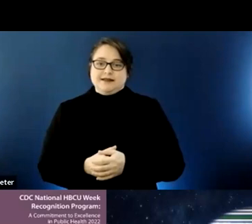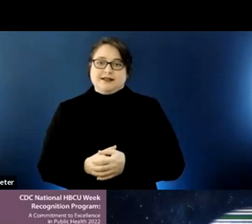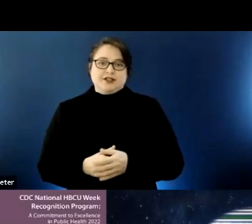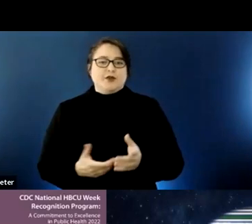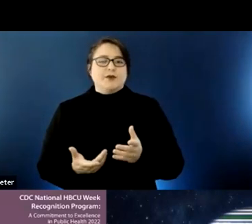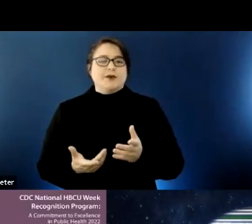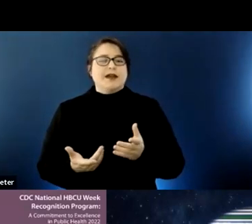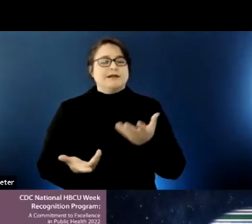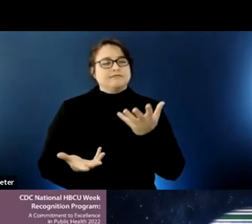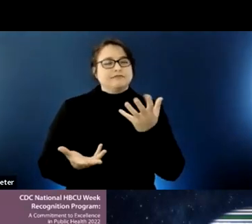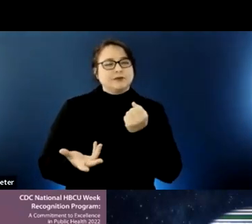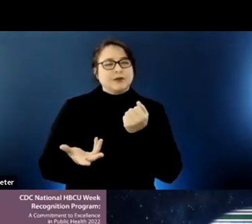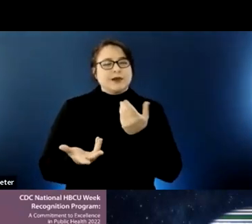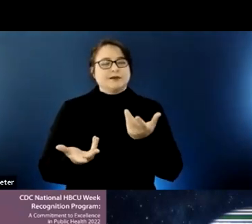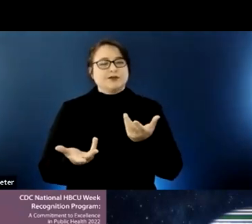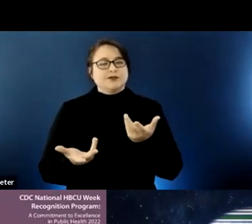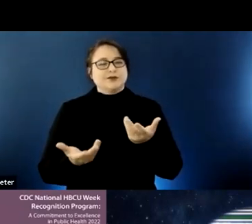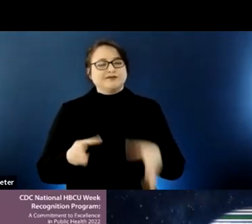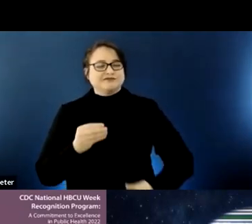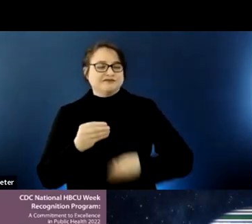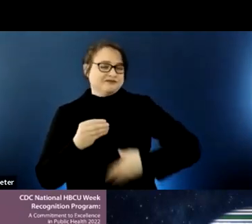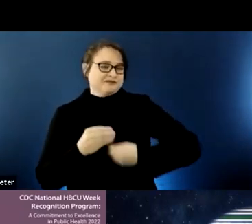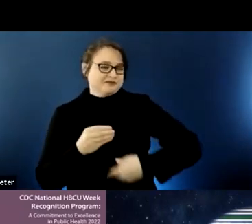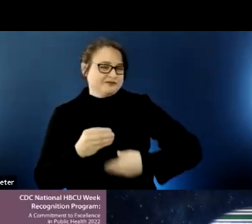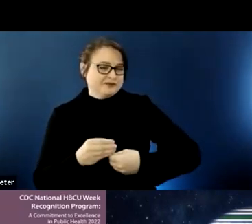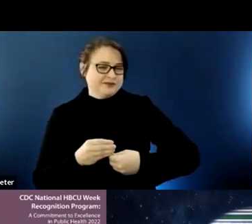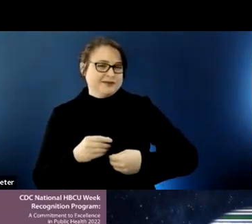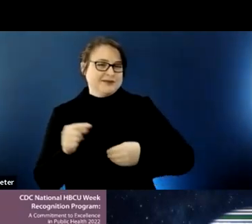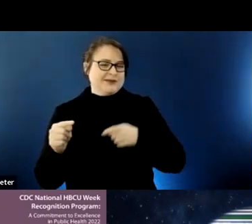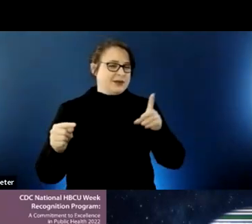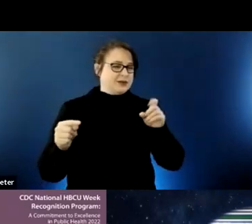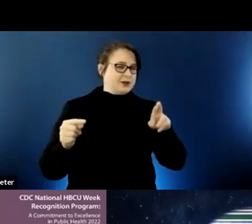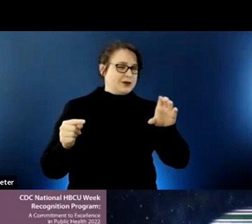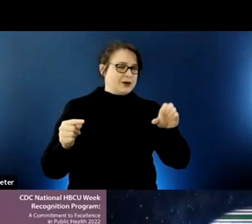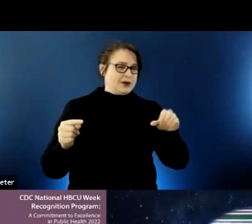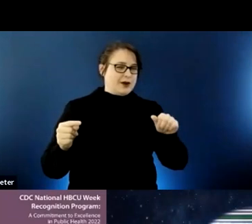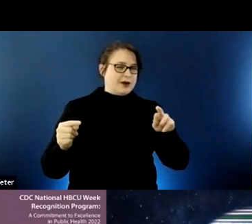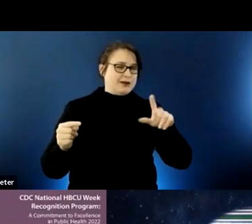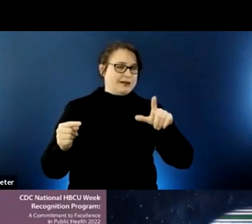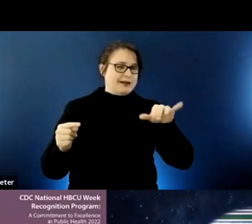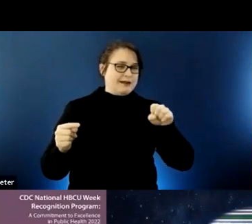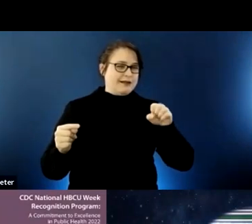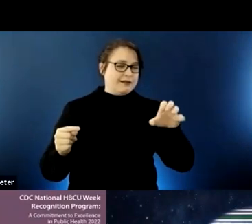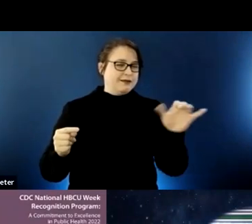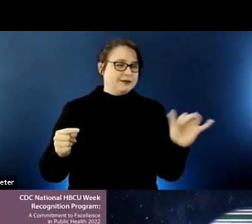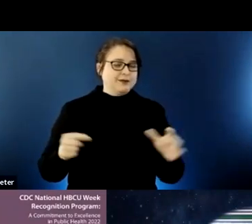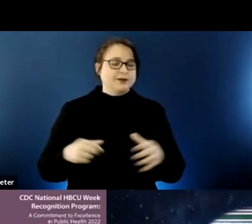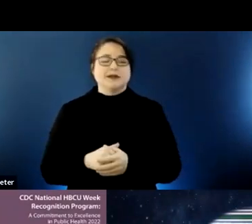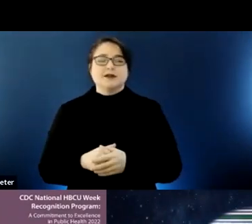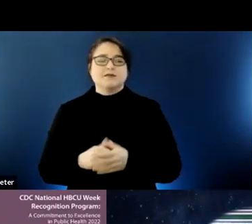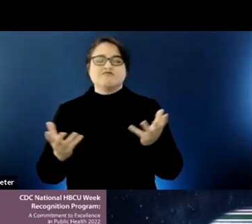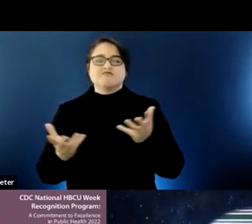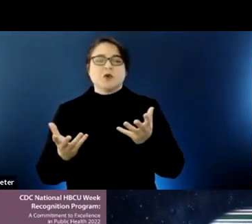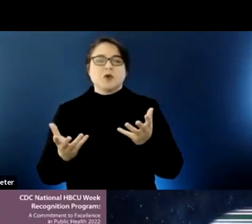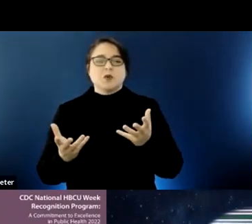on that, and I'm gonna go back to Dr. Carlisle and then come back to Kaylin. What tangible and substantive steps do you think should